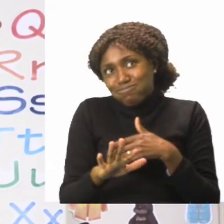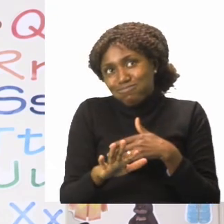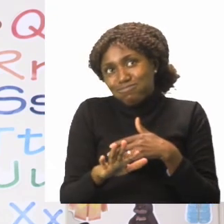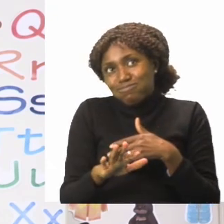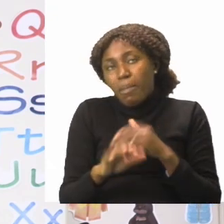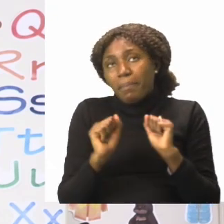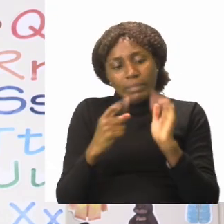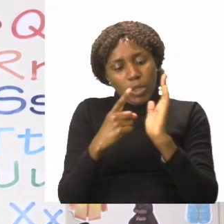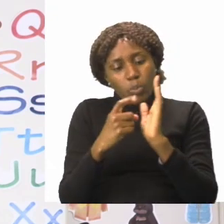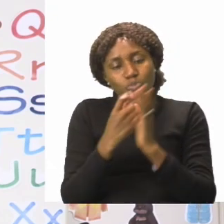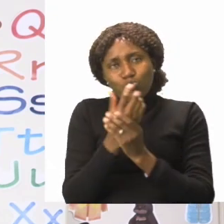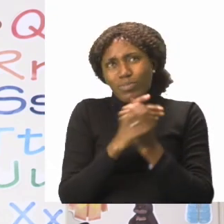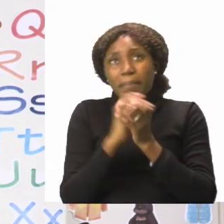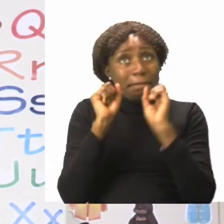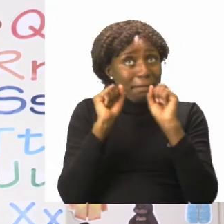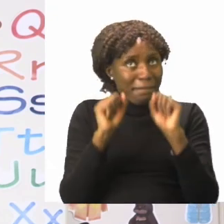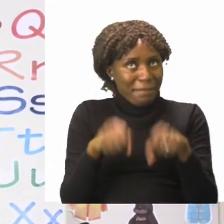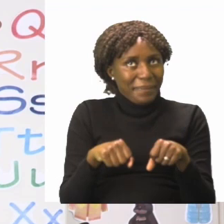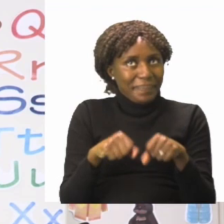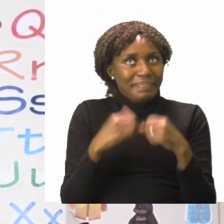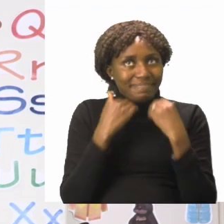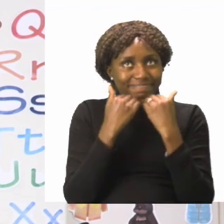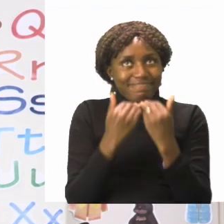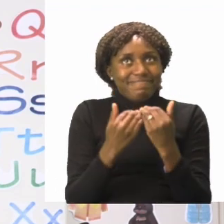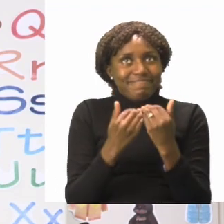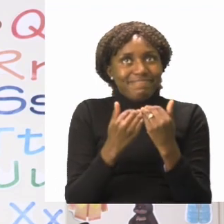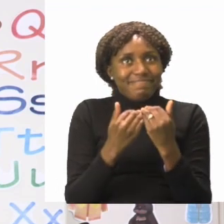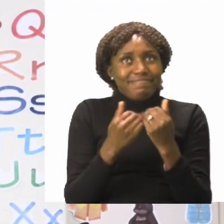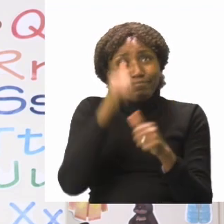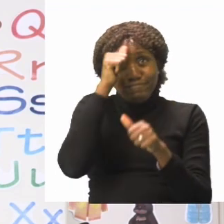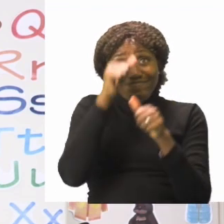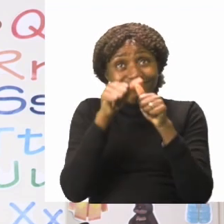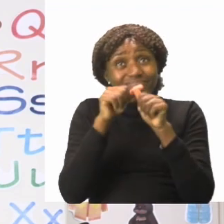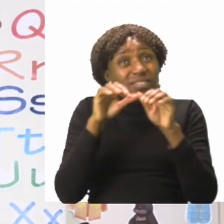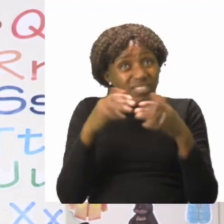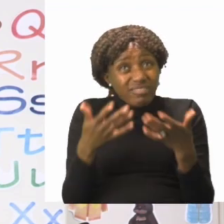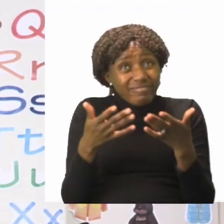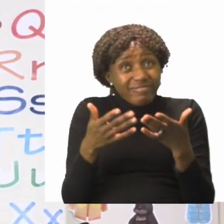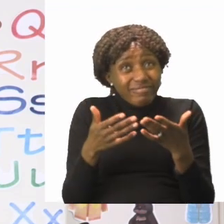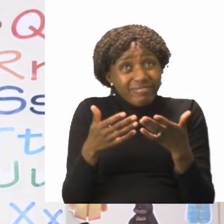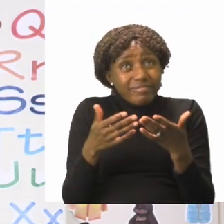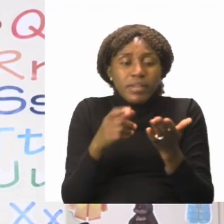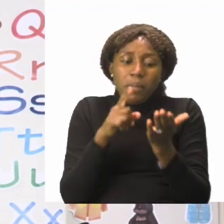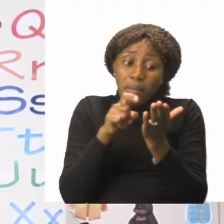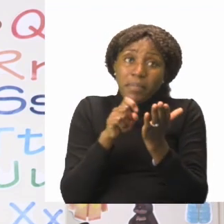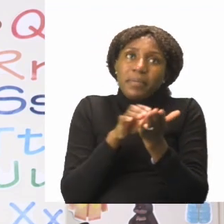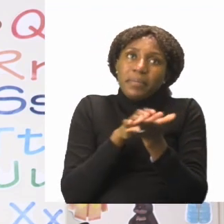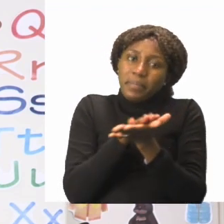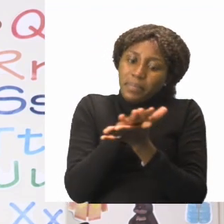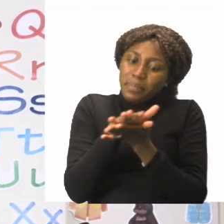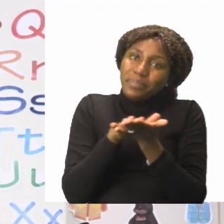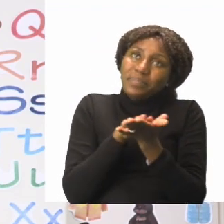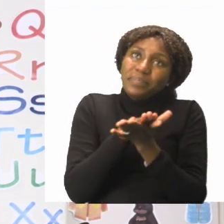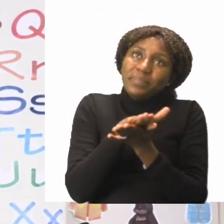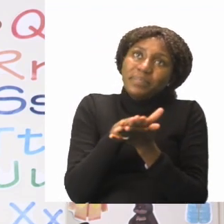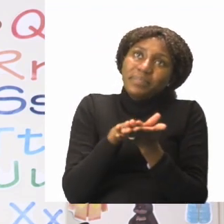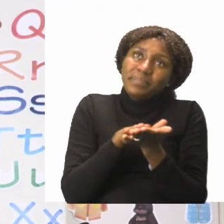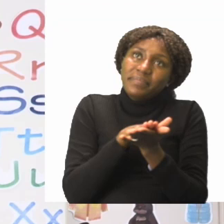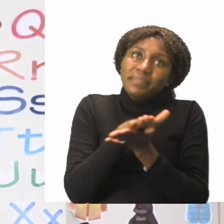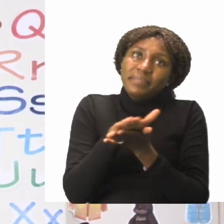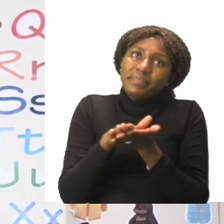to sanitize. Remember how we sanitize? We start by rubbing inside our